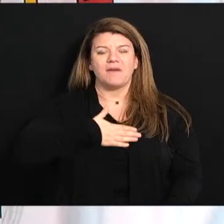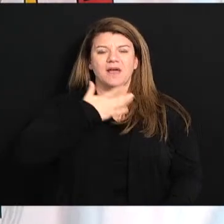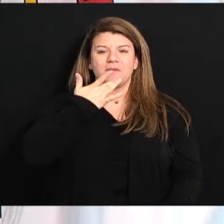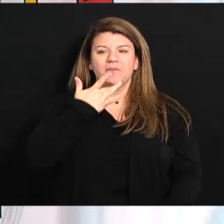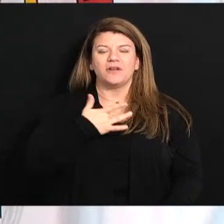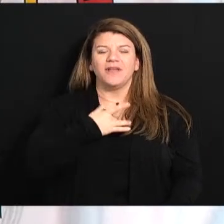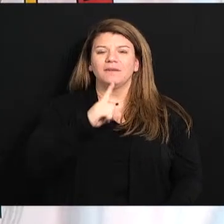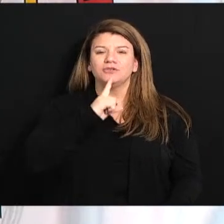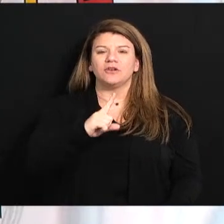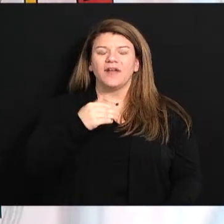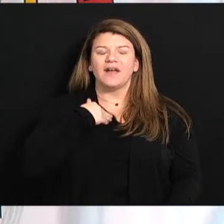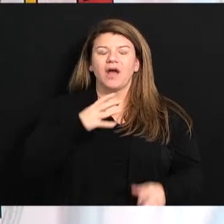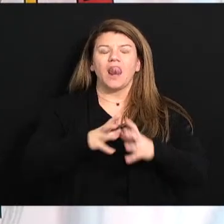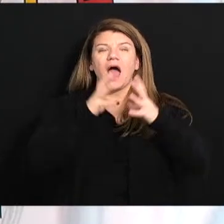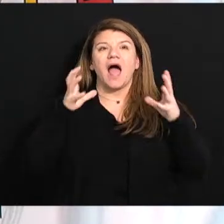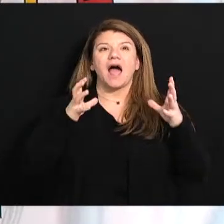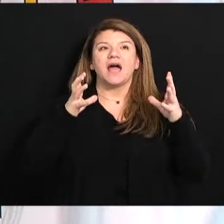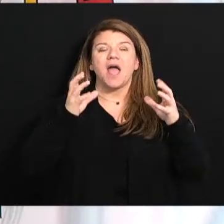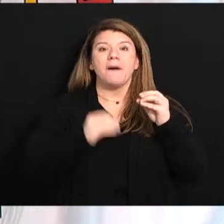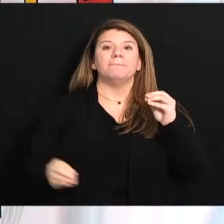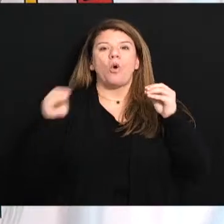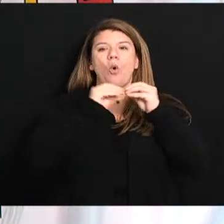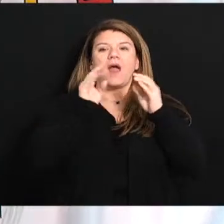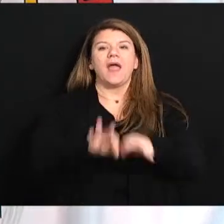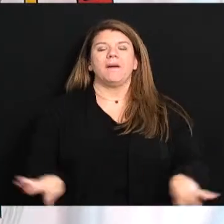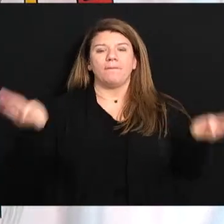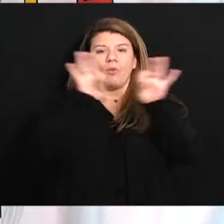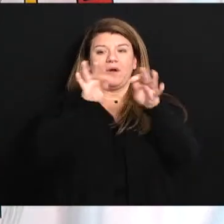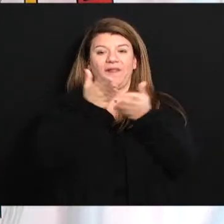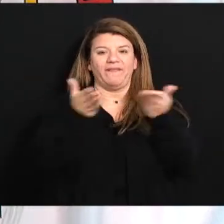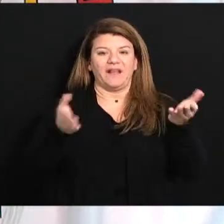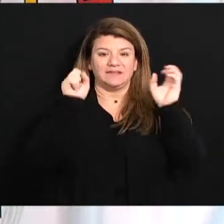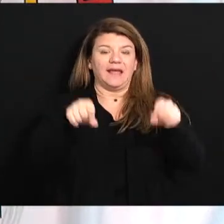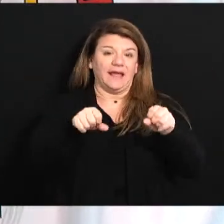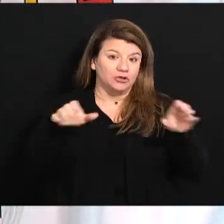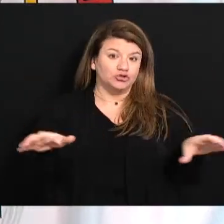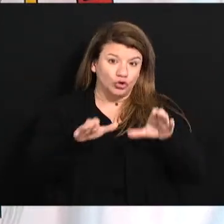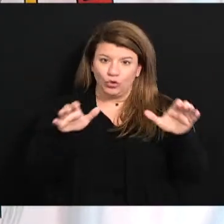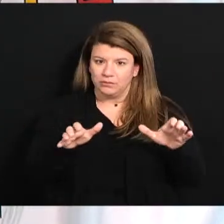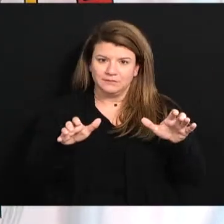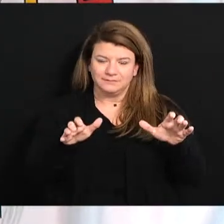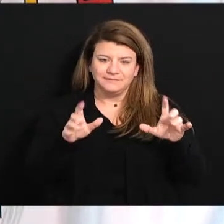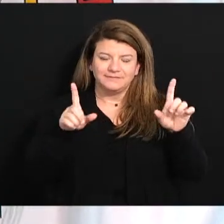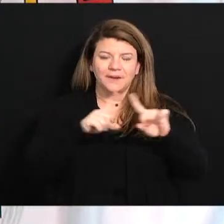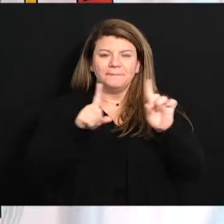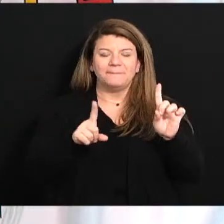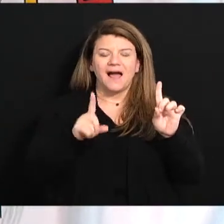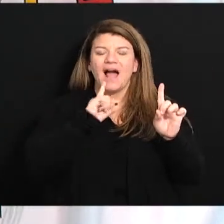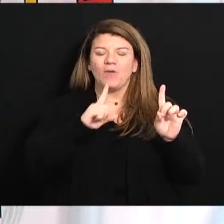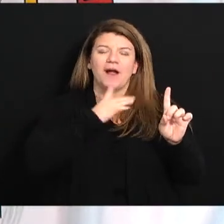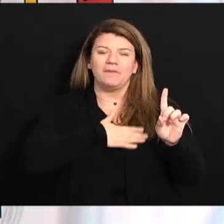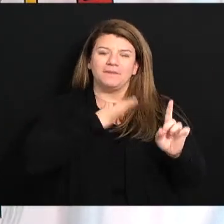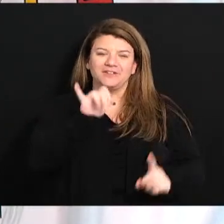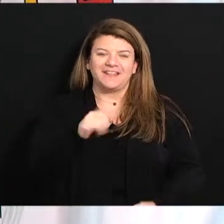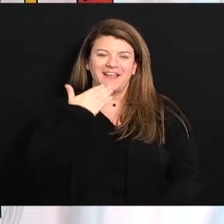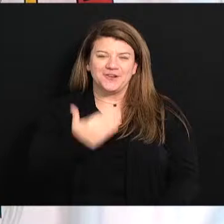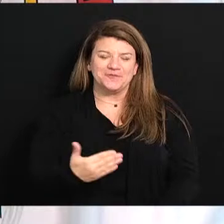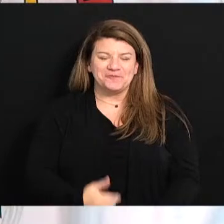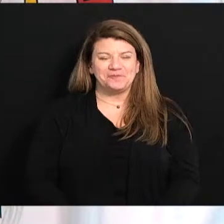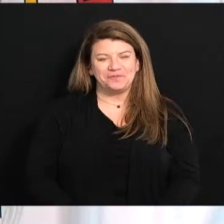got a lot more important things that they need to be taken care of rather than that. But I do appreciate it, and thank you so